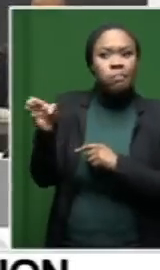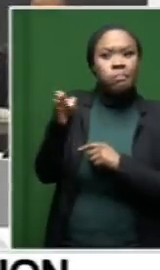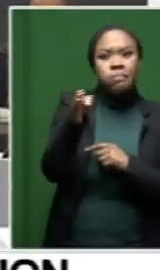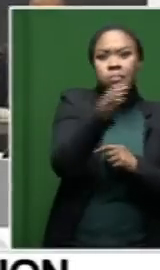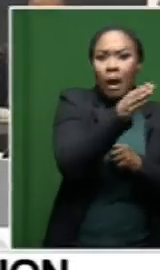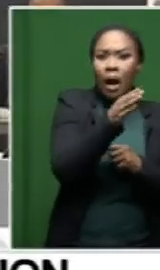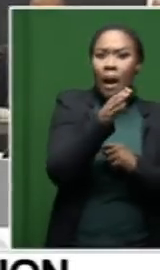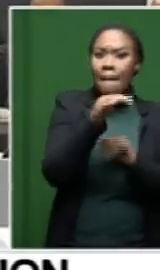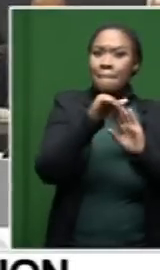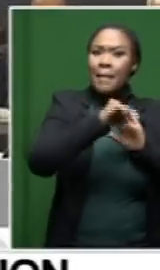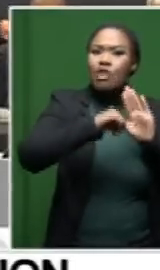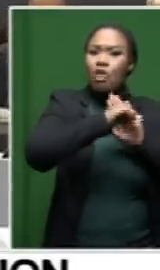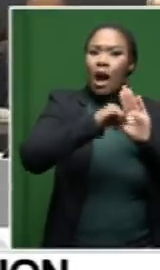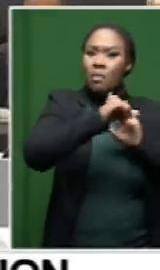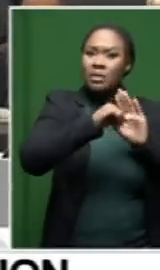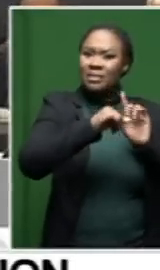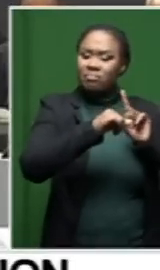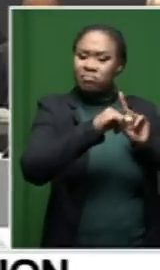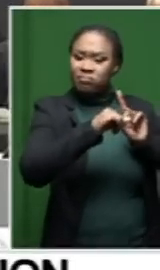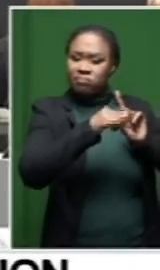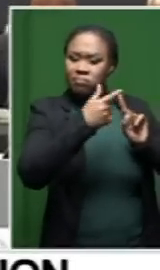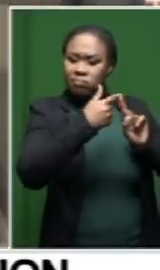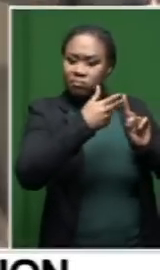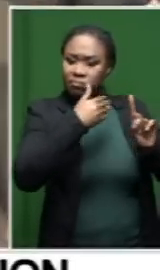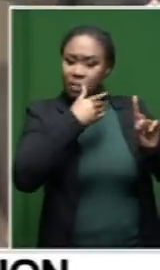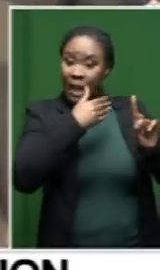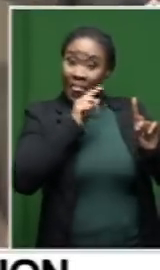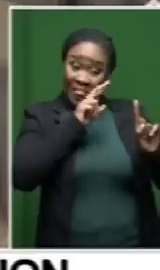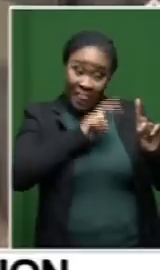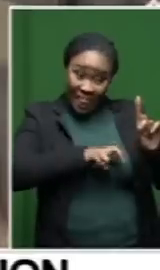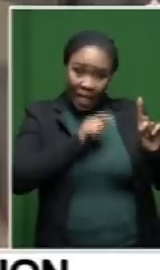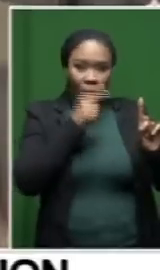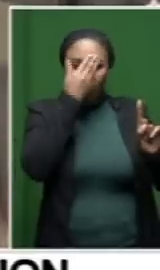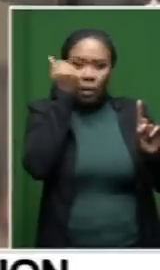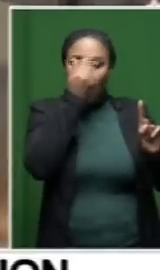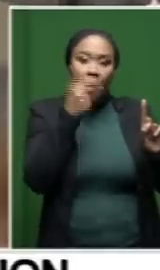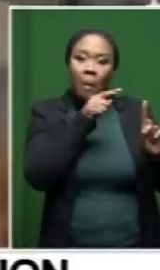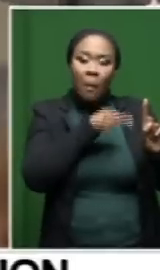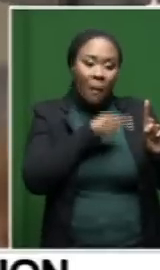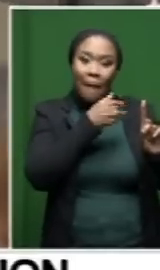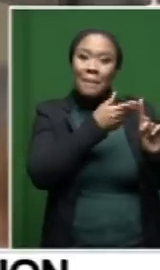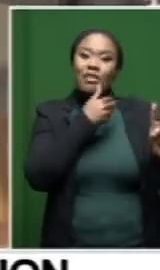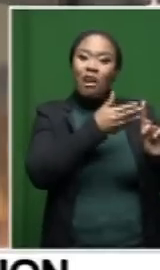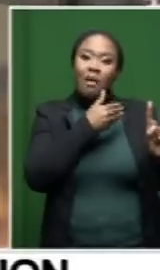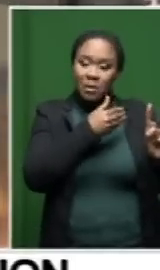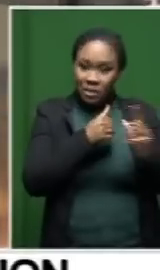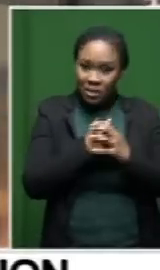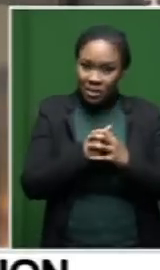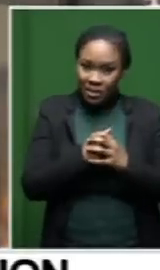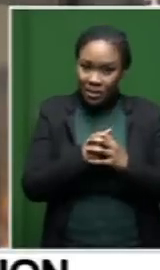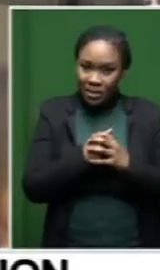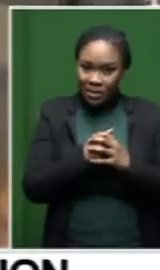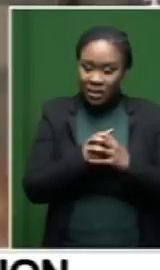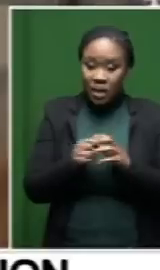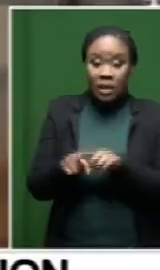when all of these events were unfolding. And in relation to the last report, what we didn't know is what was